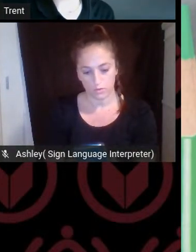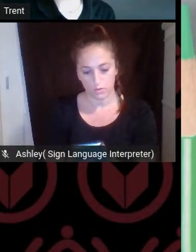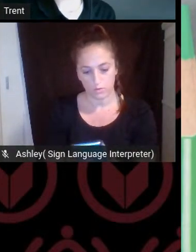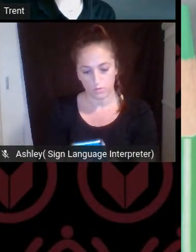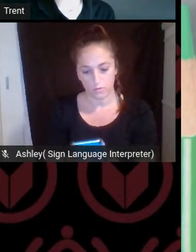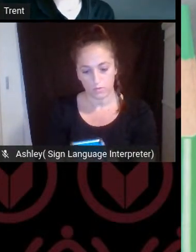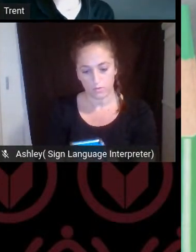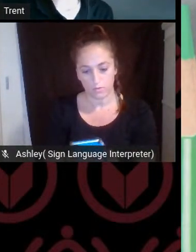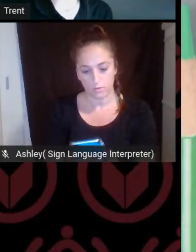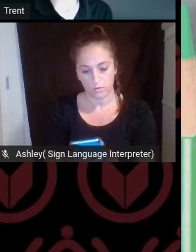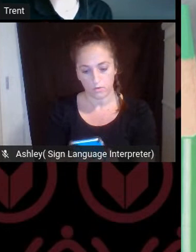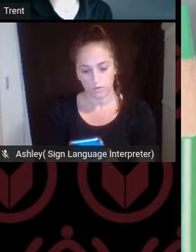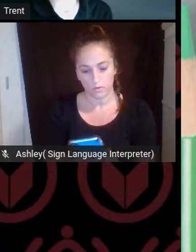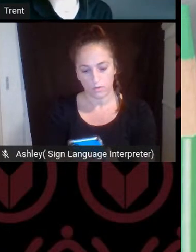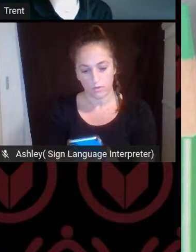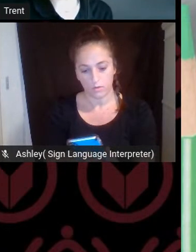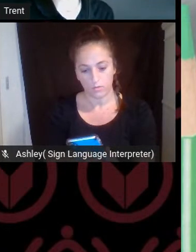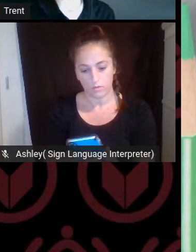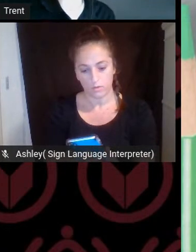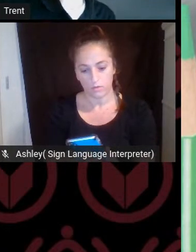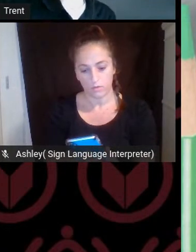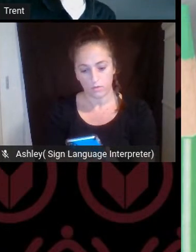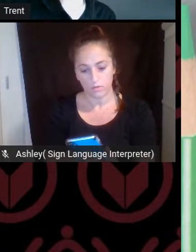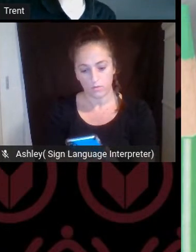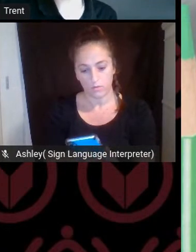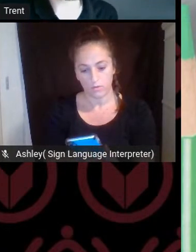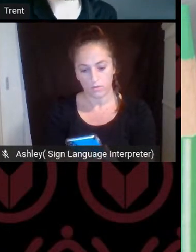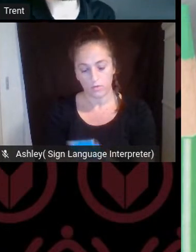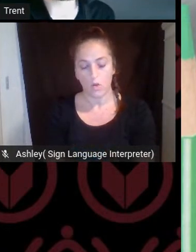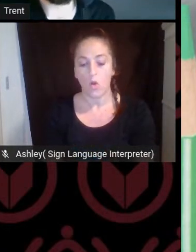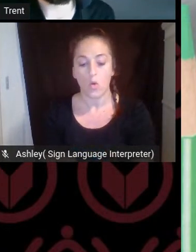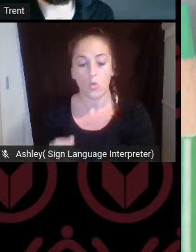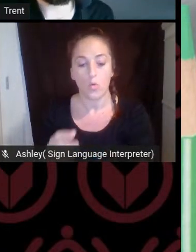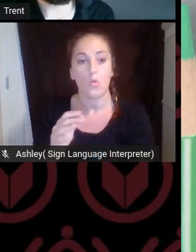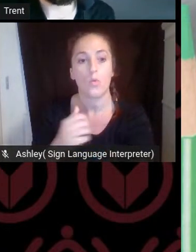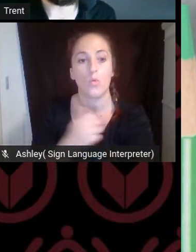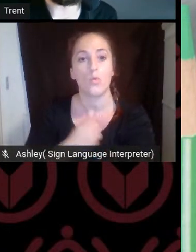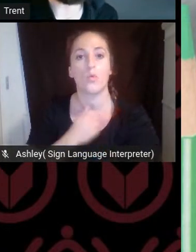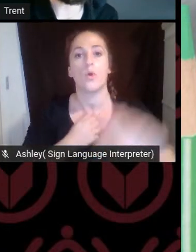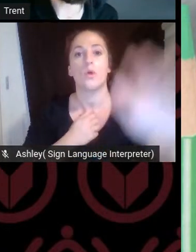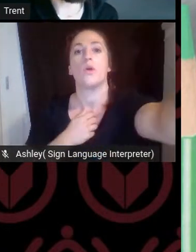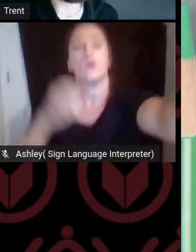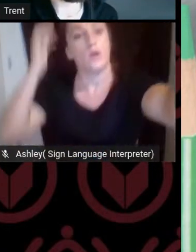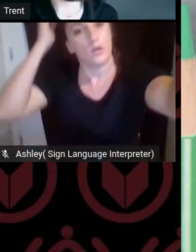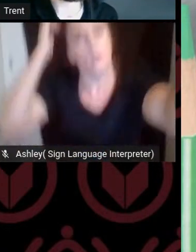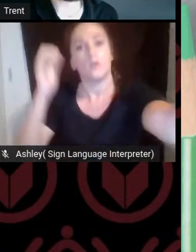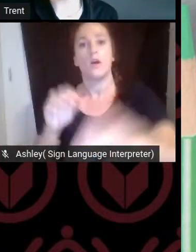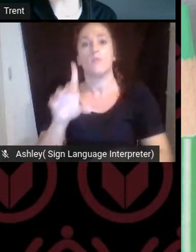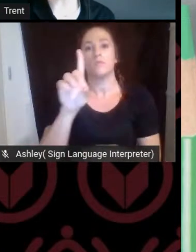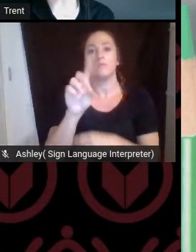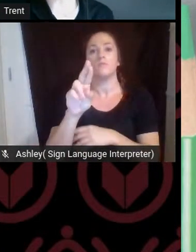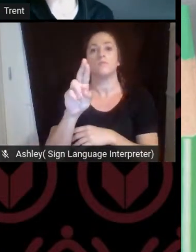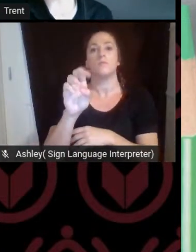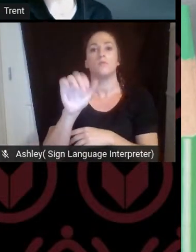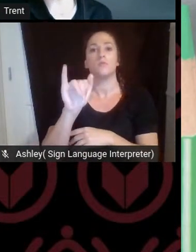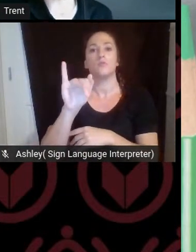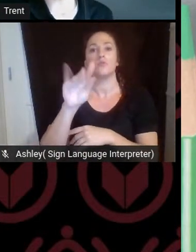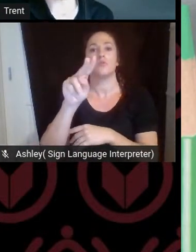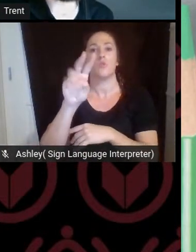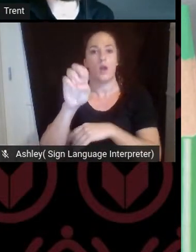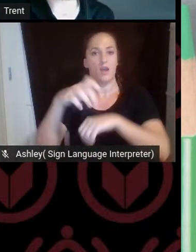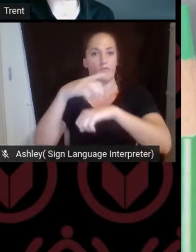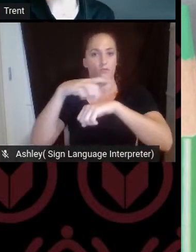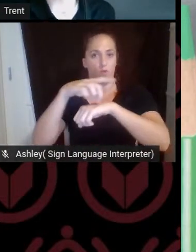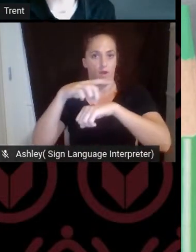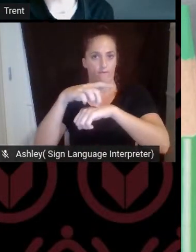that is when you first sign into the portal, you're not necessarily automatically signed into Google. So you'll need to click